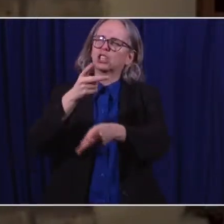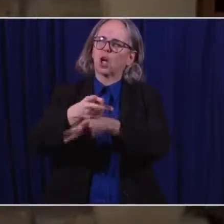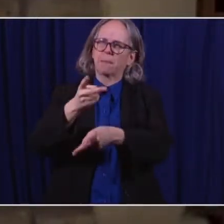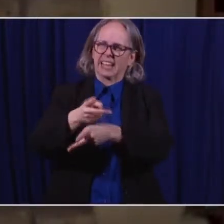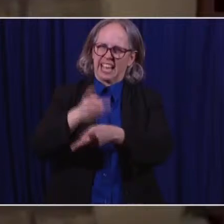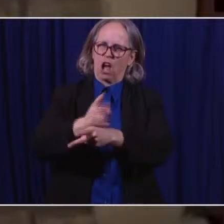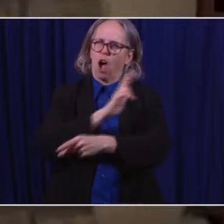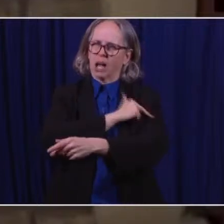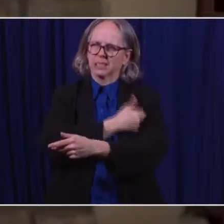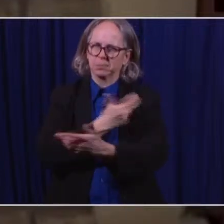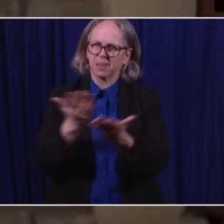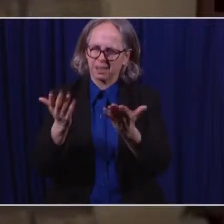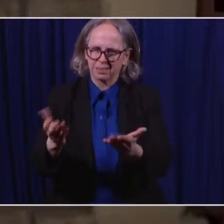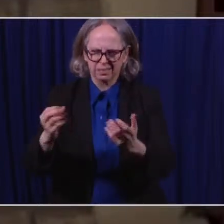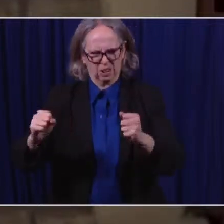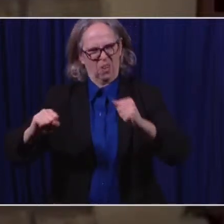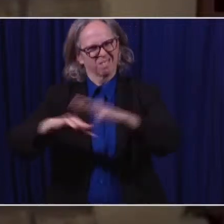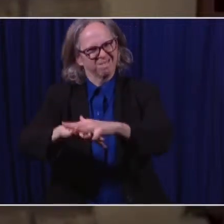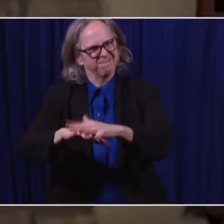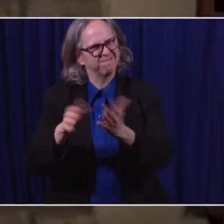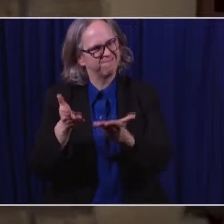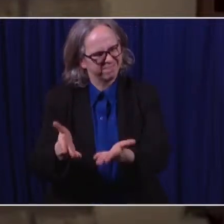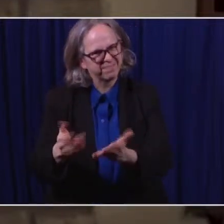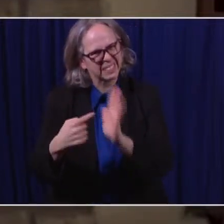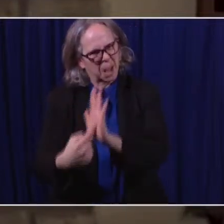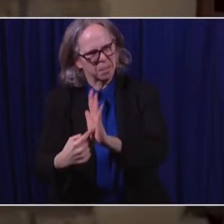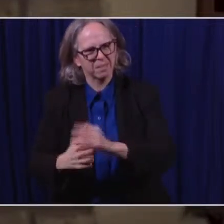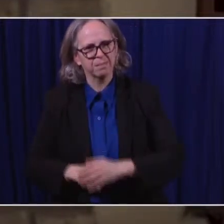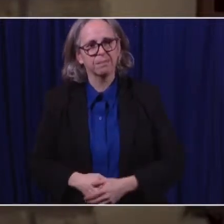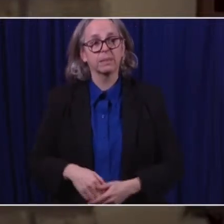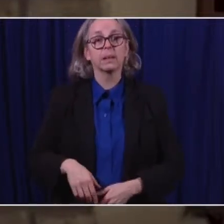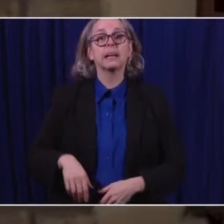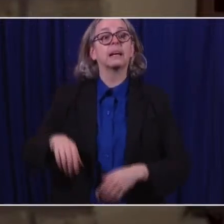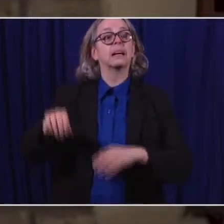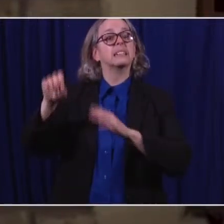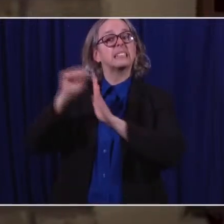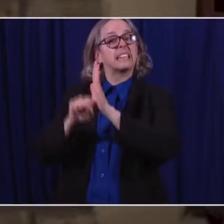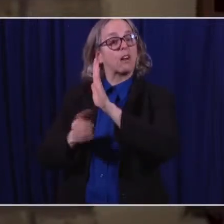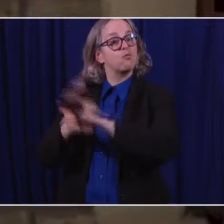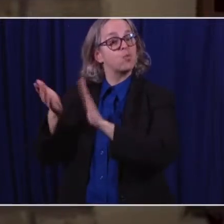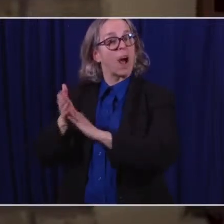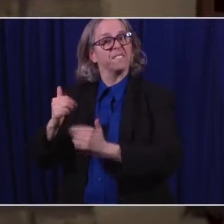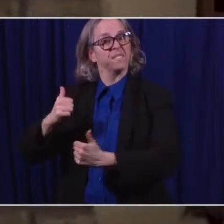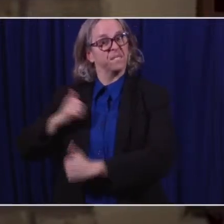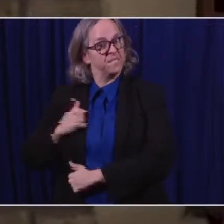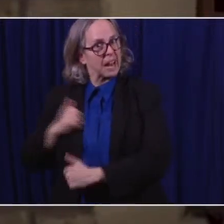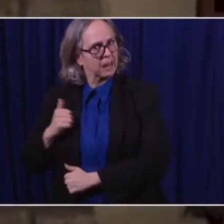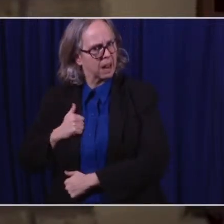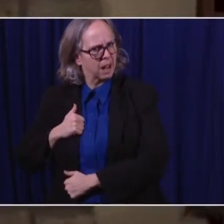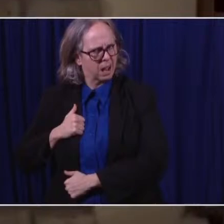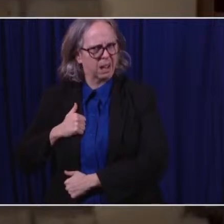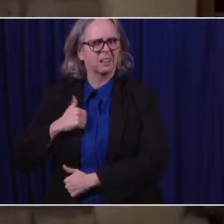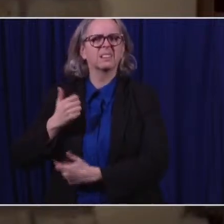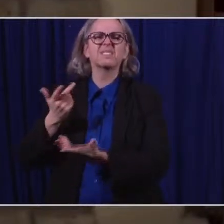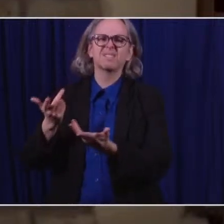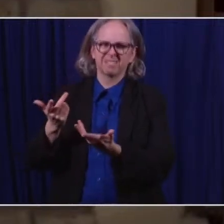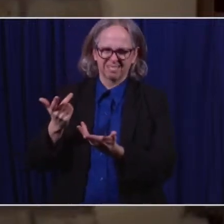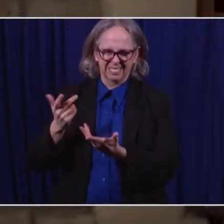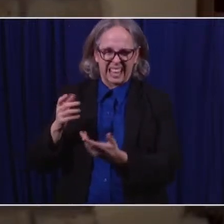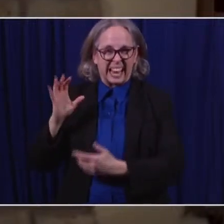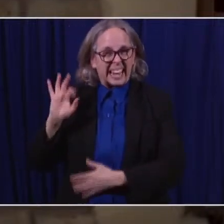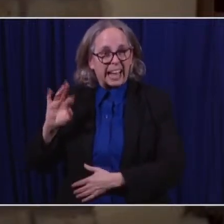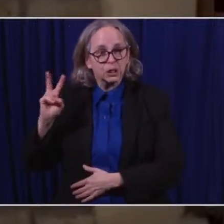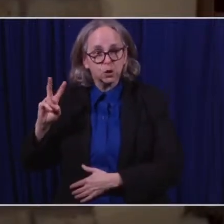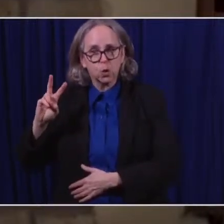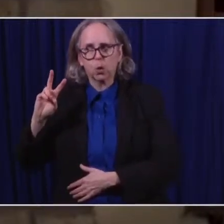state-run psychiatric hospitals. Our state-run veterans homes, I did mention this before, 92% at our two